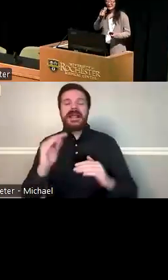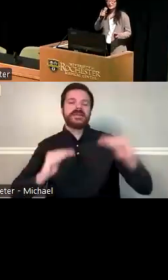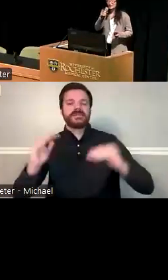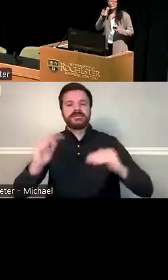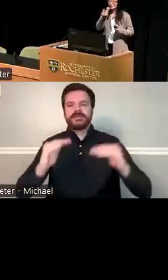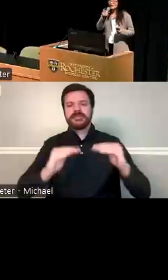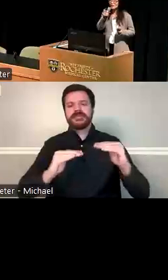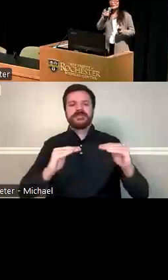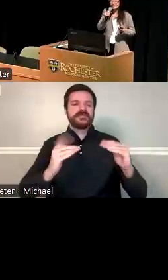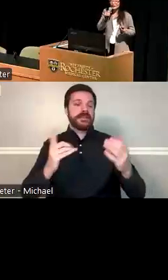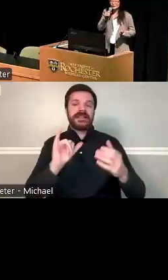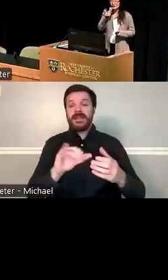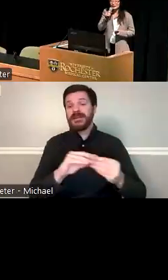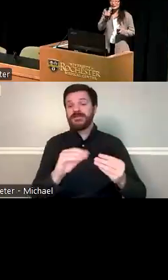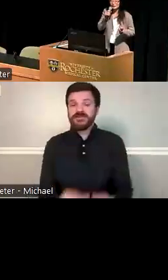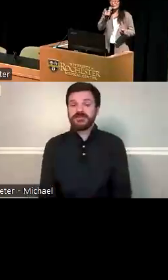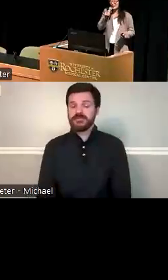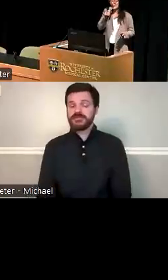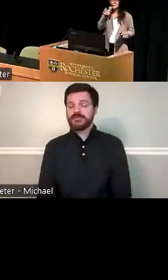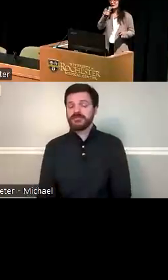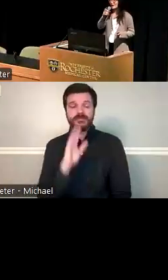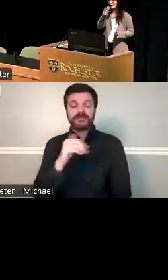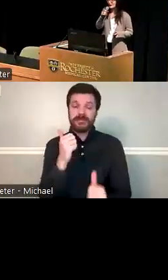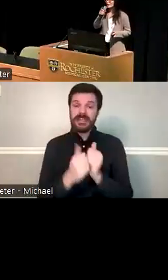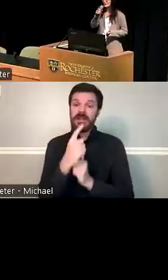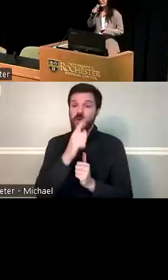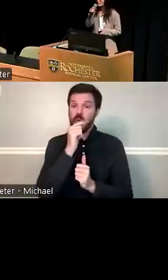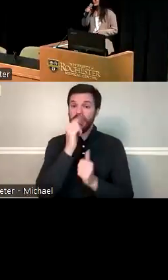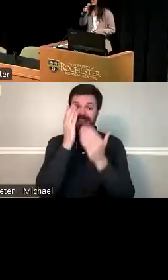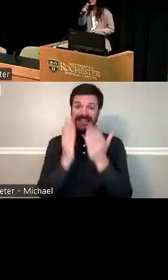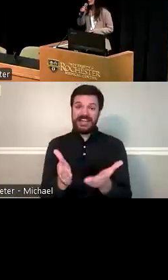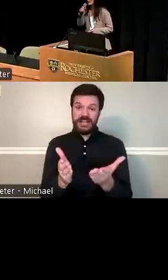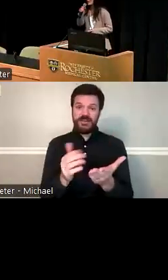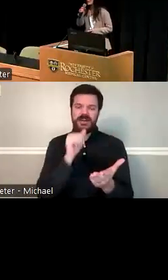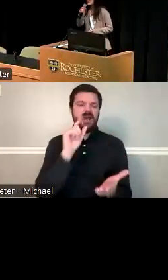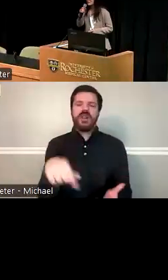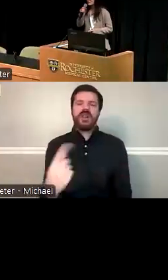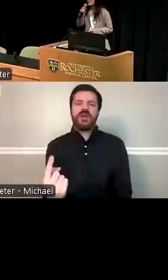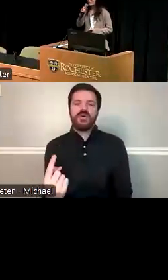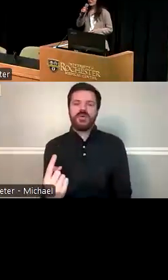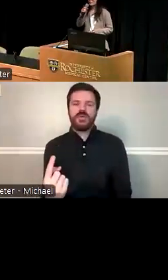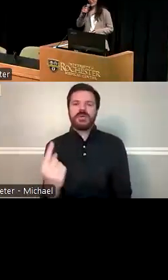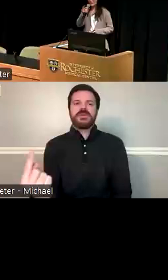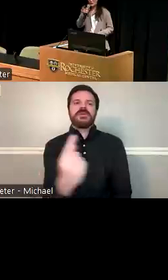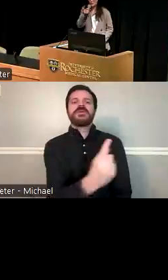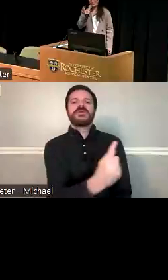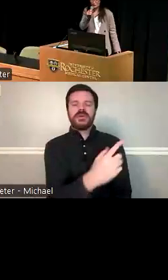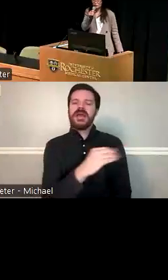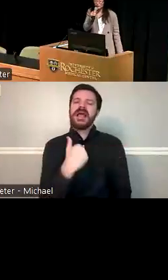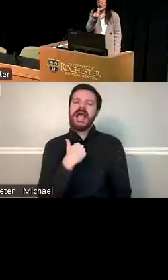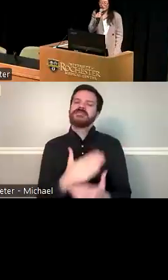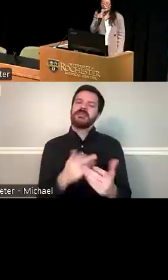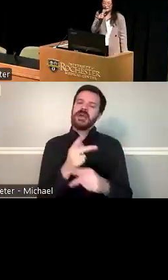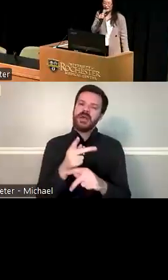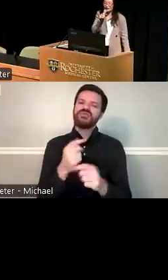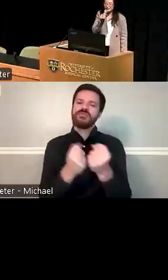the messaging, knowing that everybody who's there is not alone, and also there's some care and support available